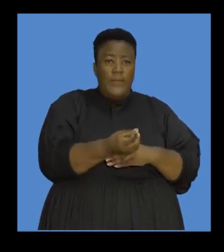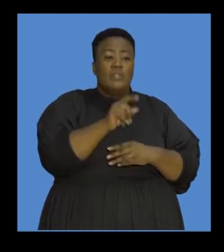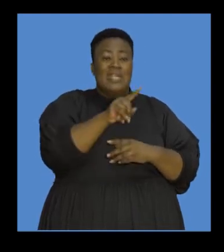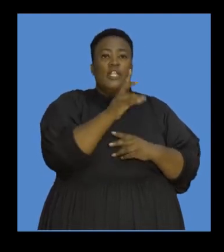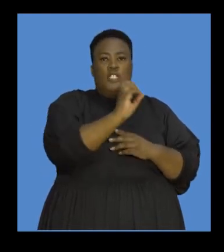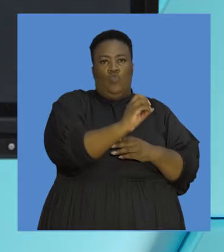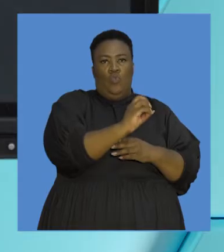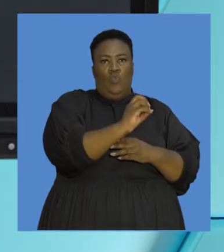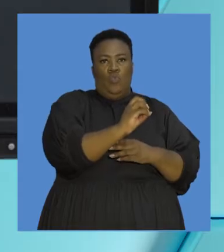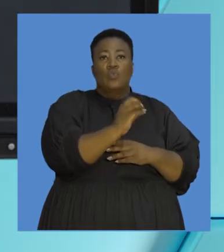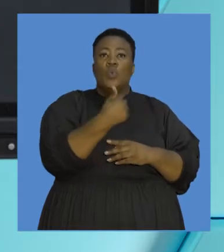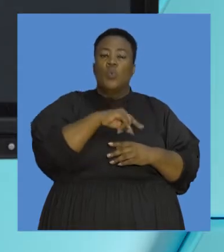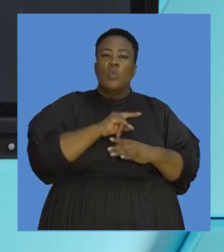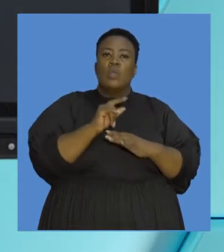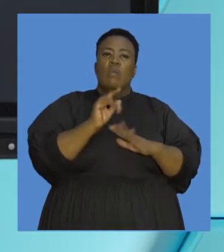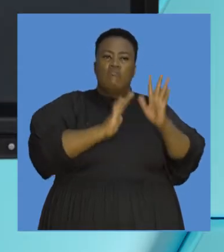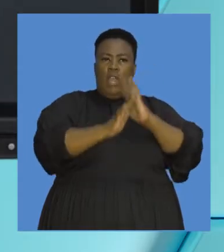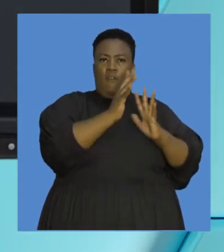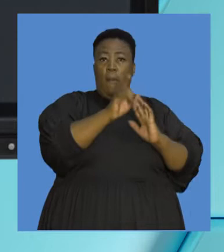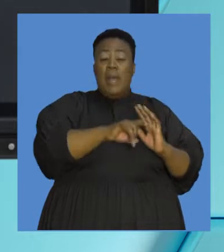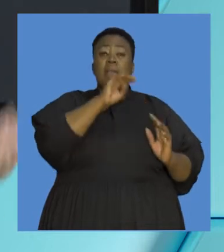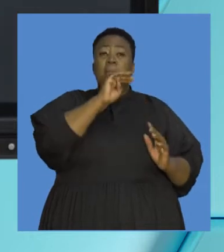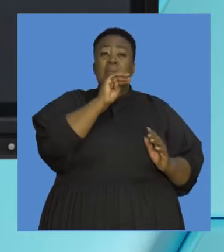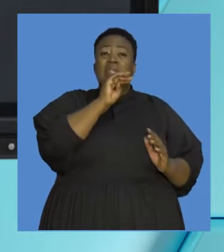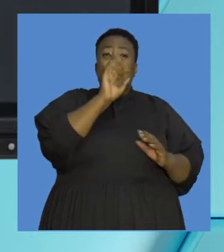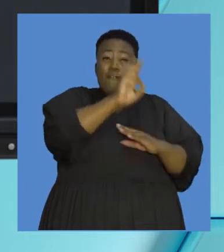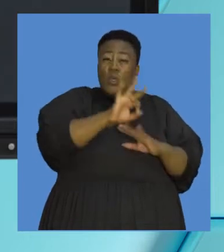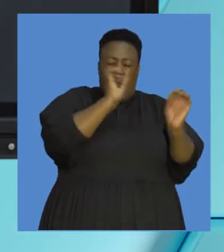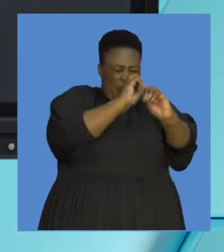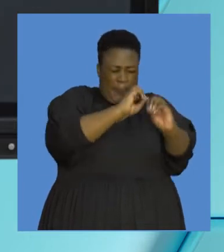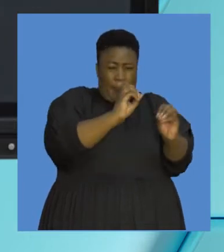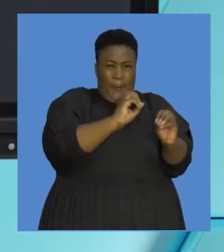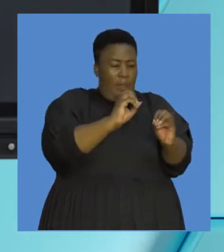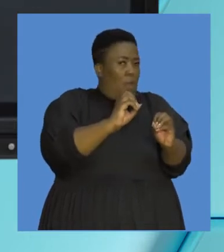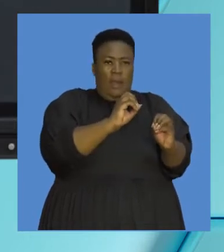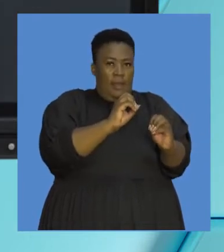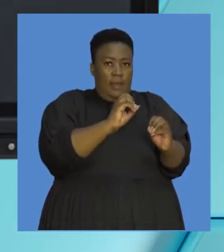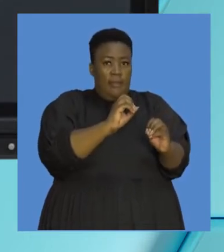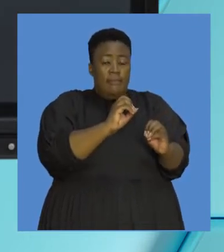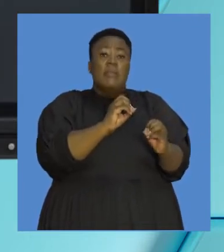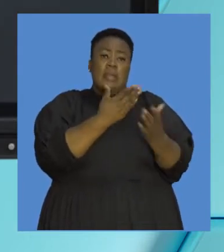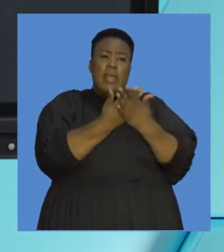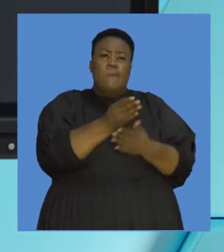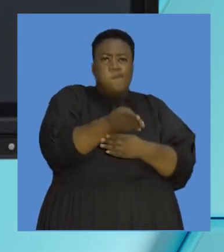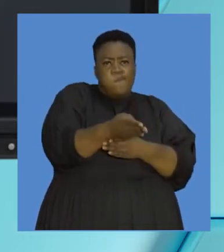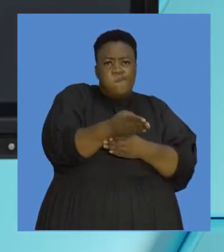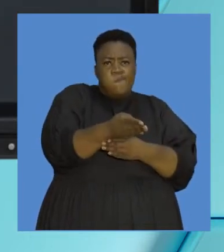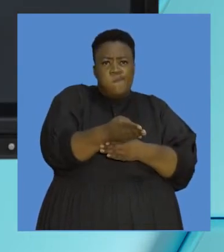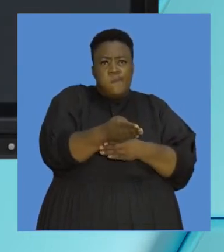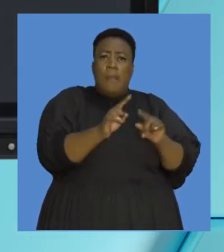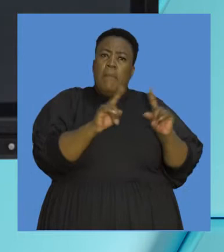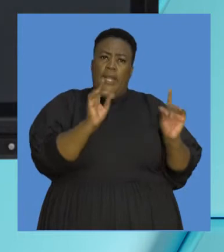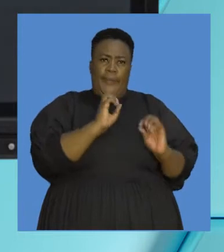be careful. Net force does not mean there are no forces. It could mean that, but it doesn't